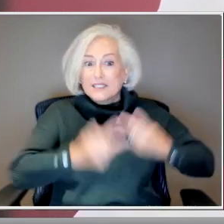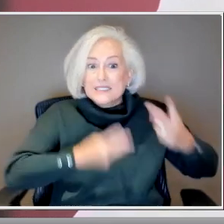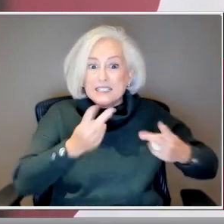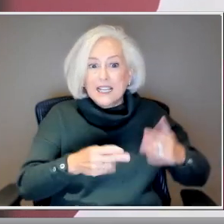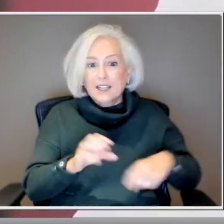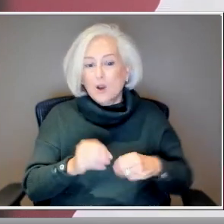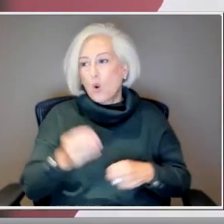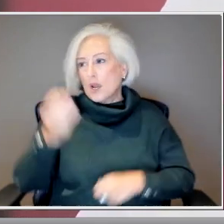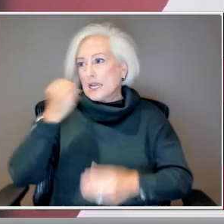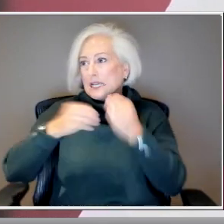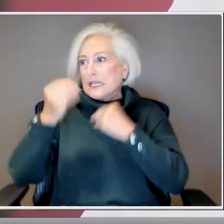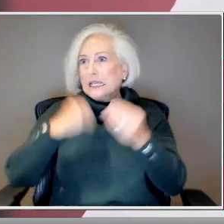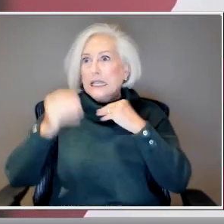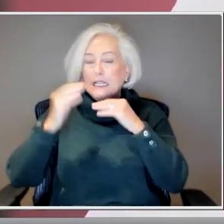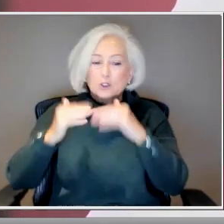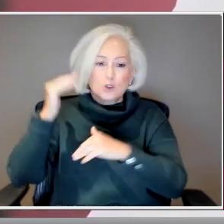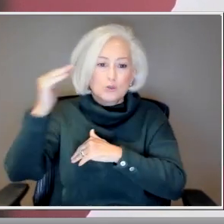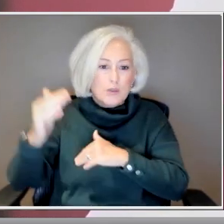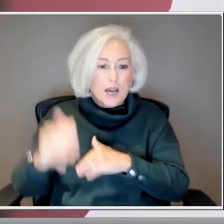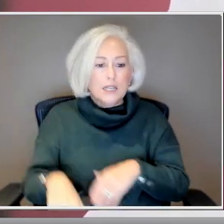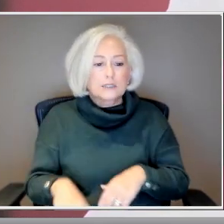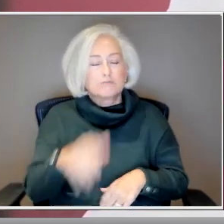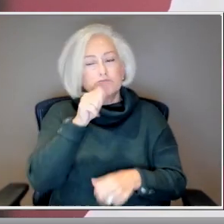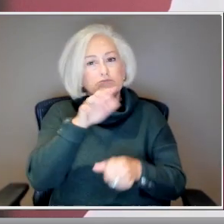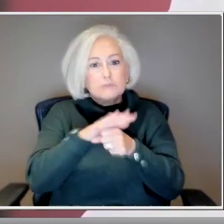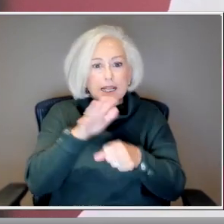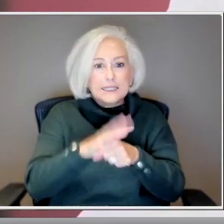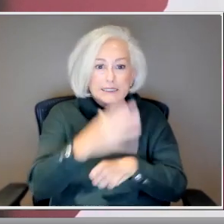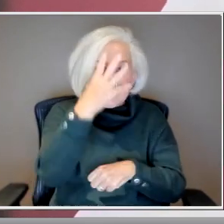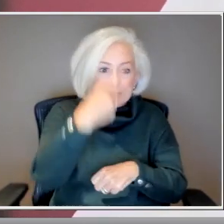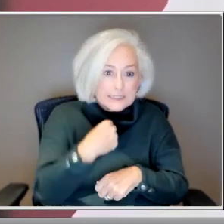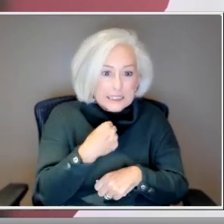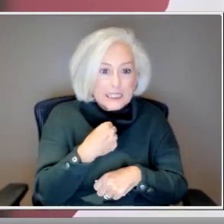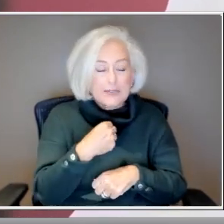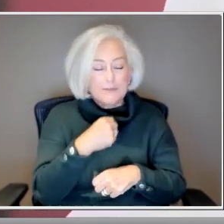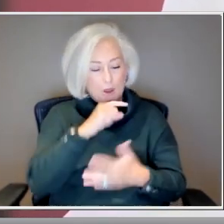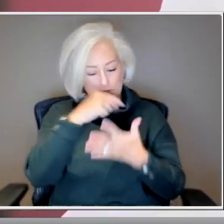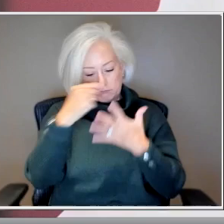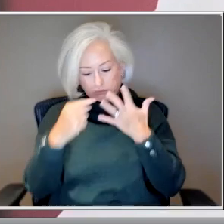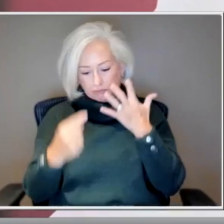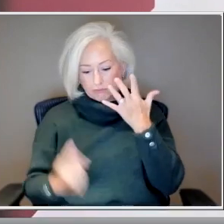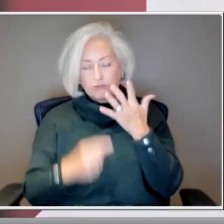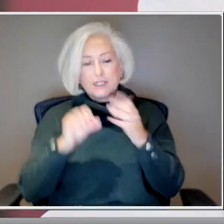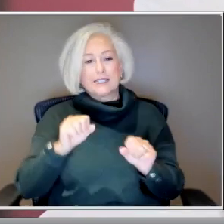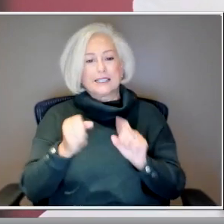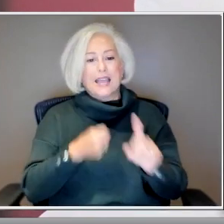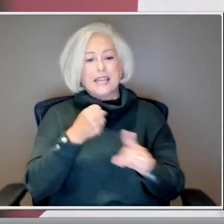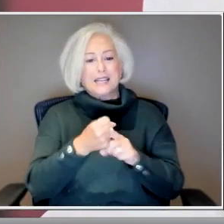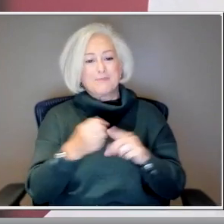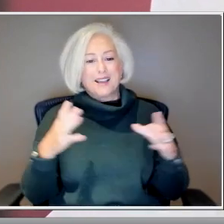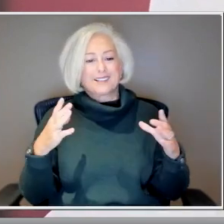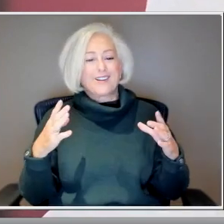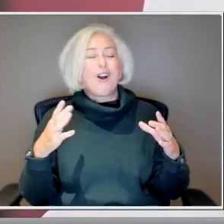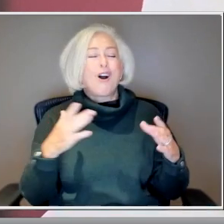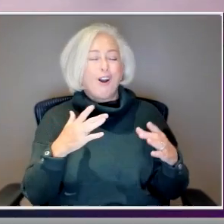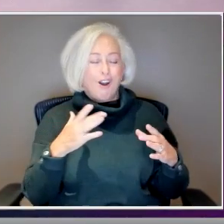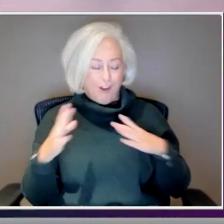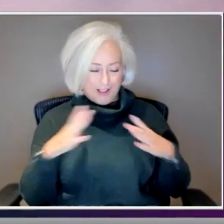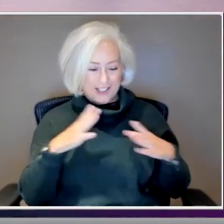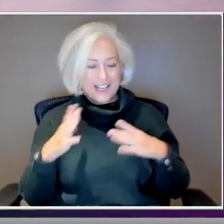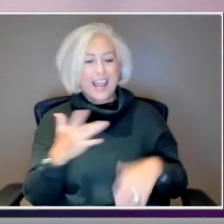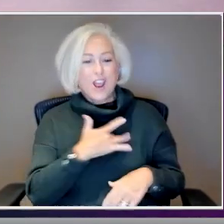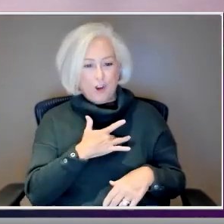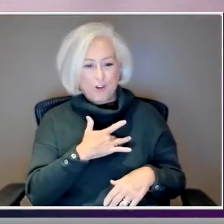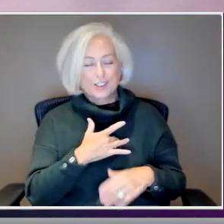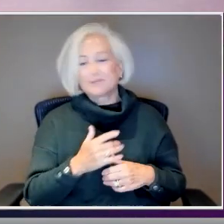other things, lack of sleep. All of those things can have an impact on a holiday heart and arrhythmias. So all the things